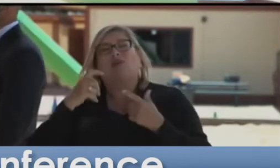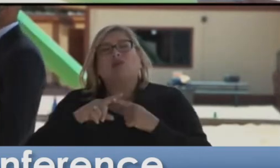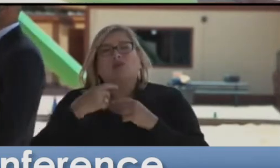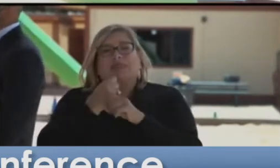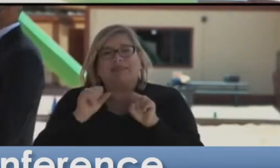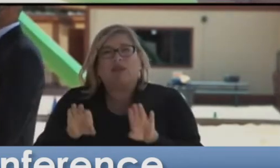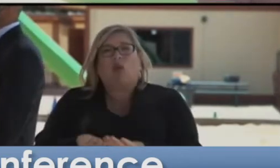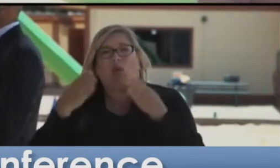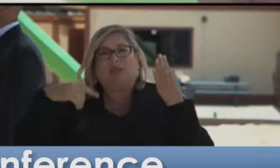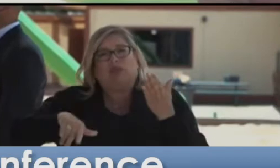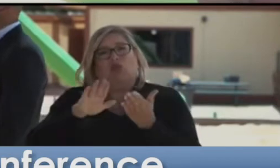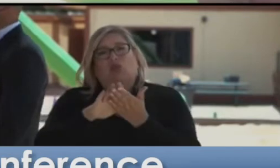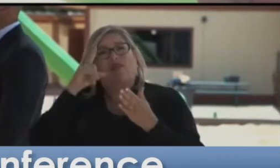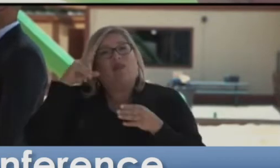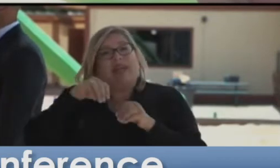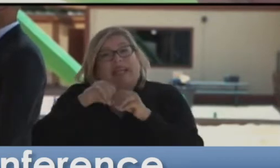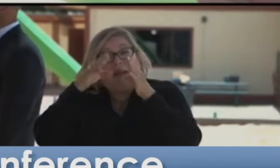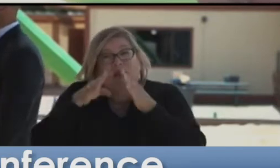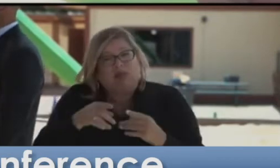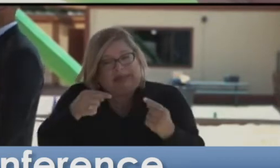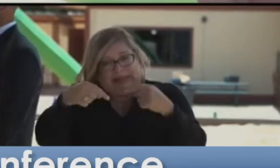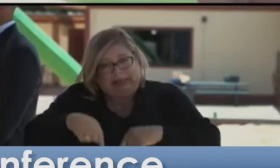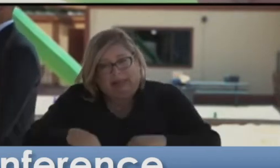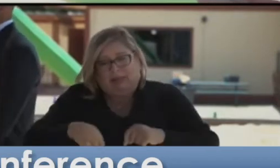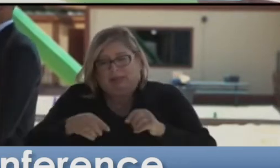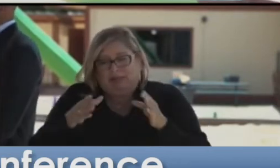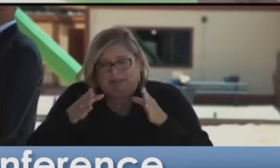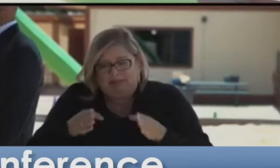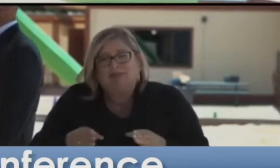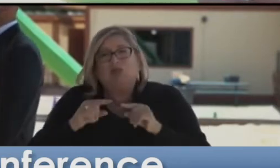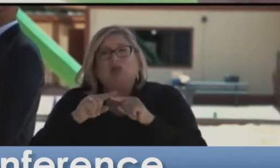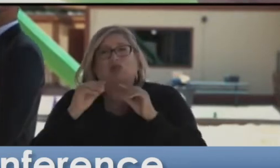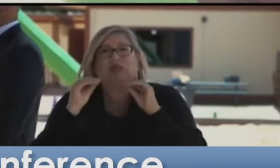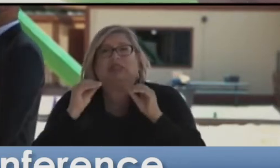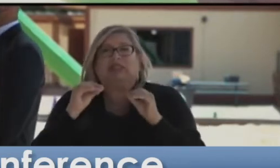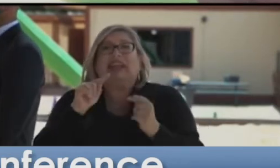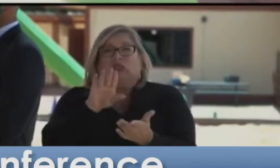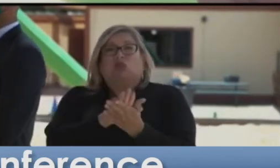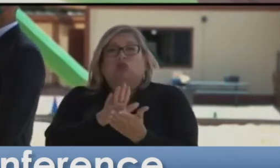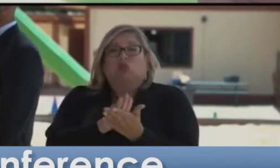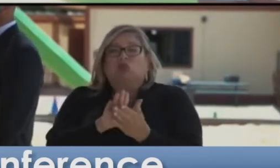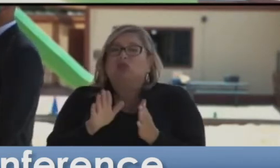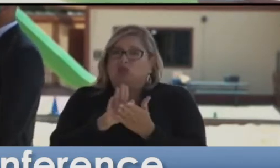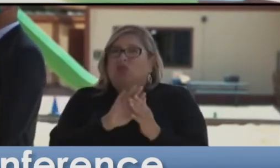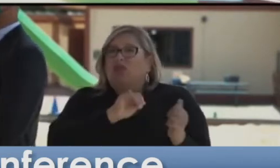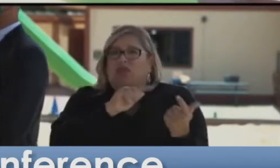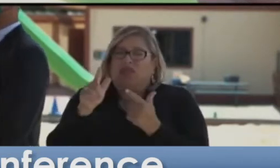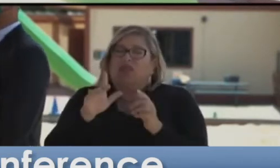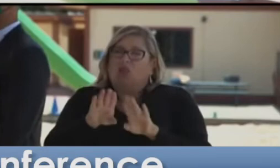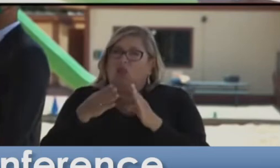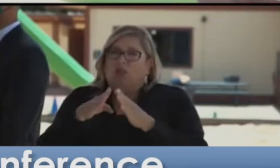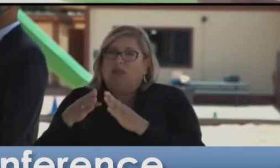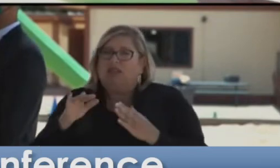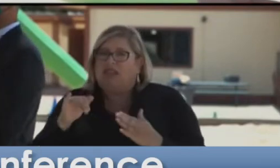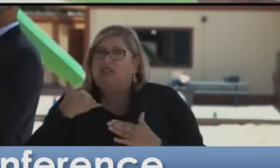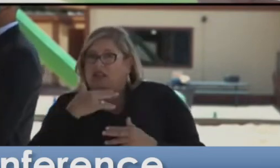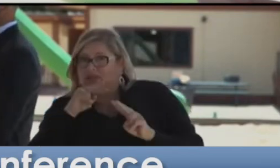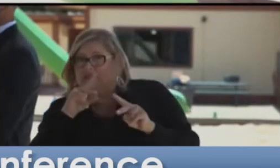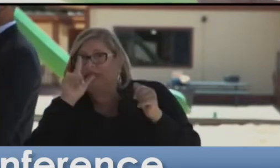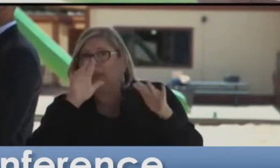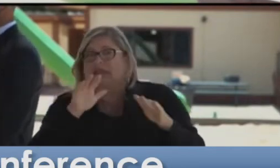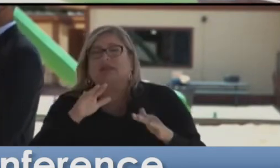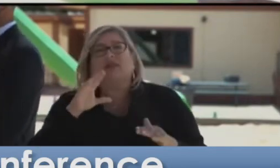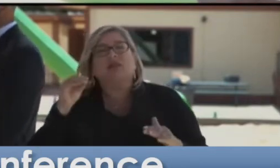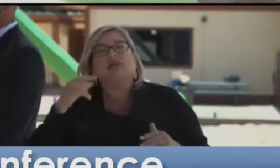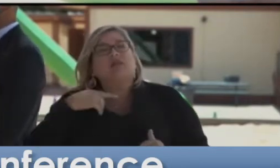schools for in-person instruction. And so that is the expectation. It's certainly mine and will be the case